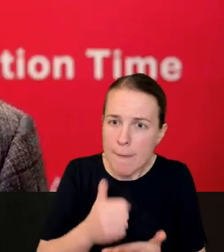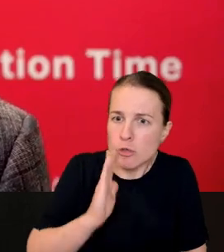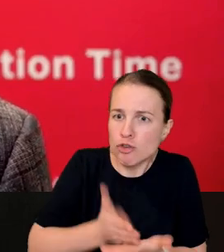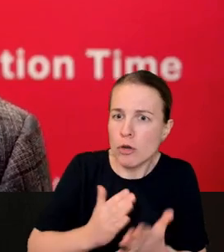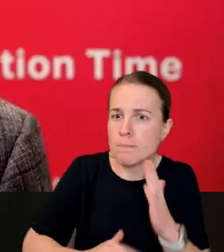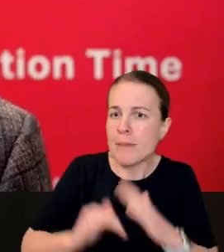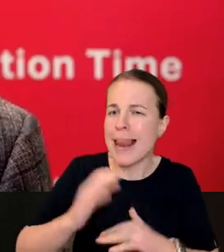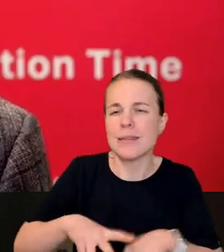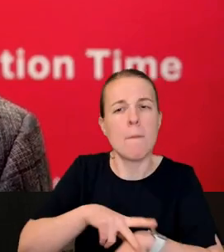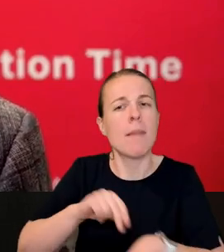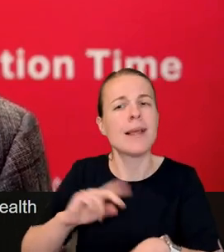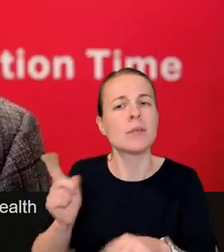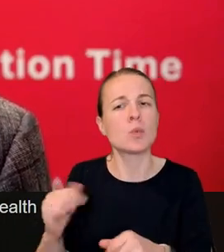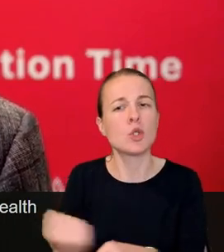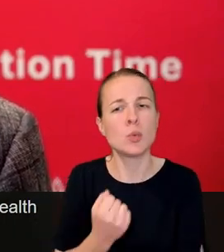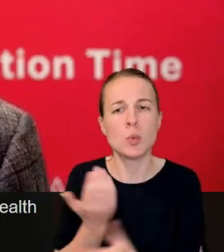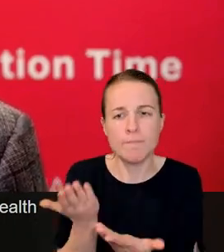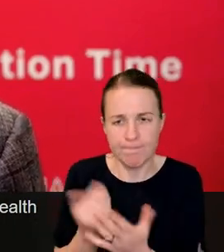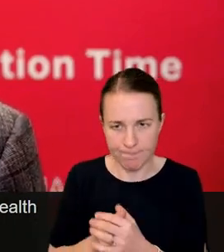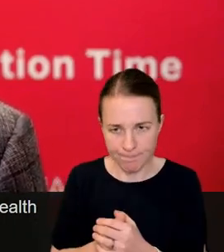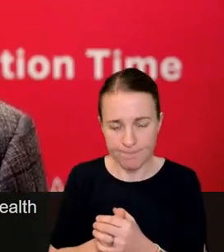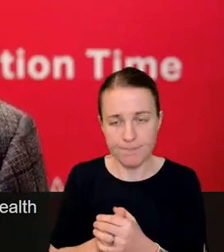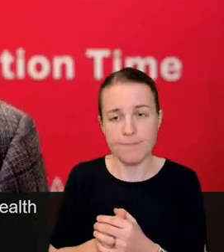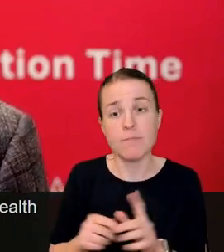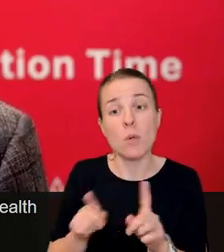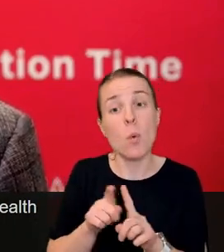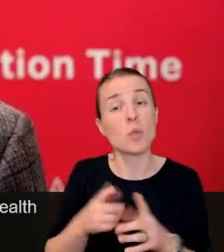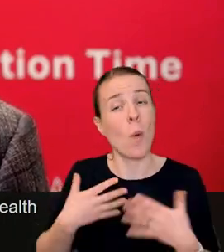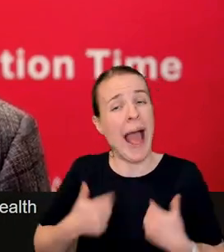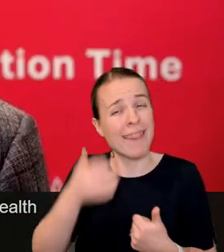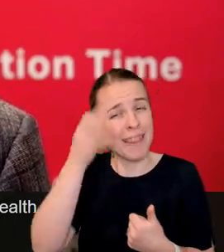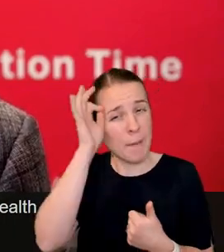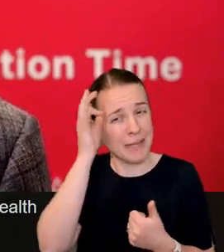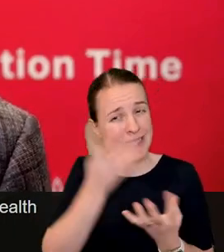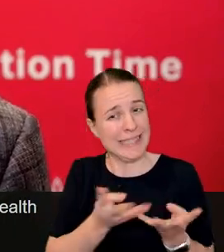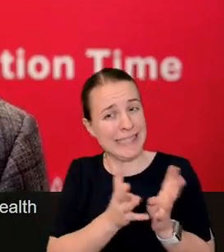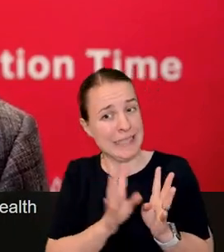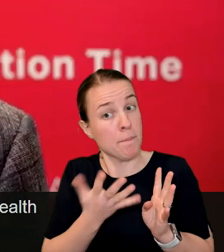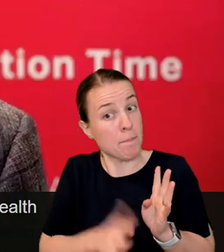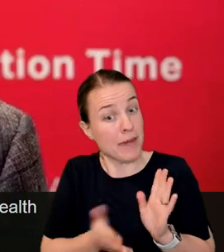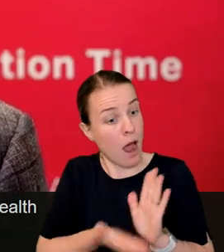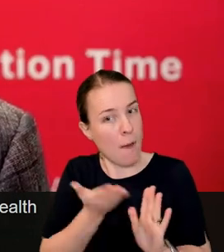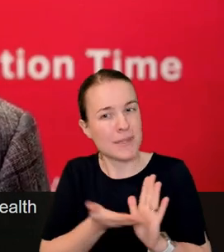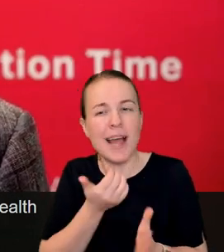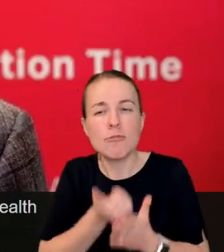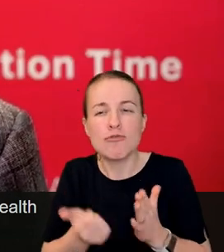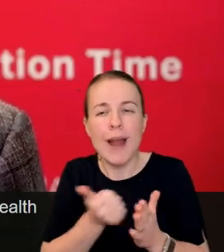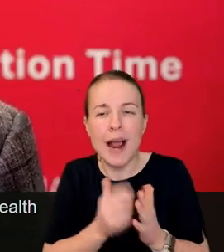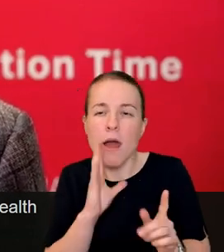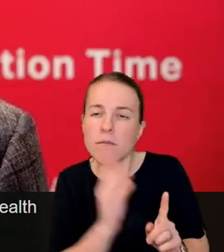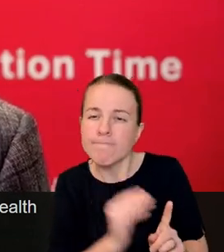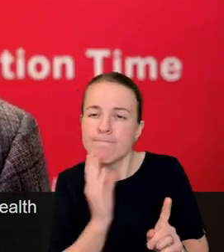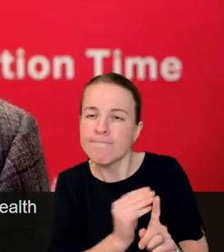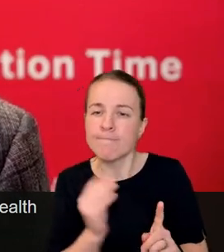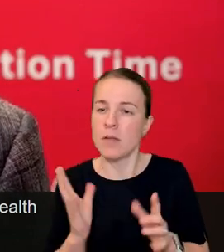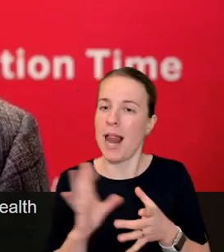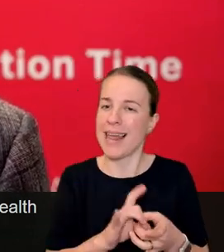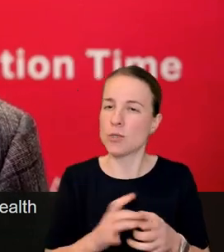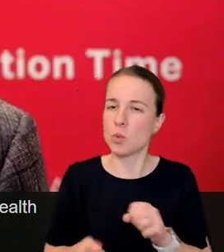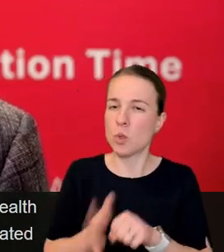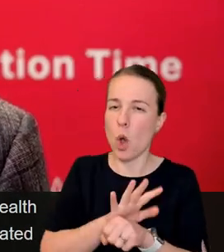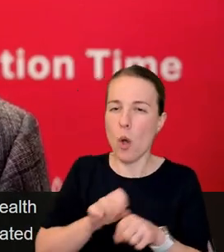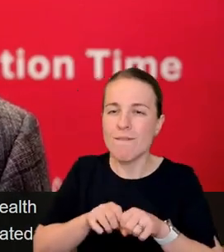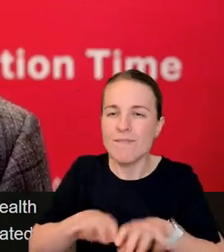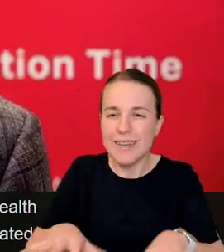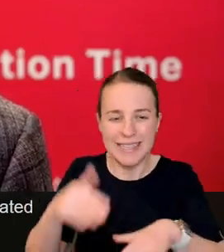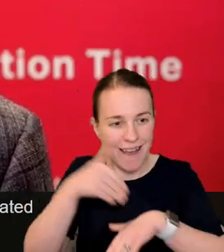regularly updated on the progress of the Omicron variant of COVID-19, and it also investigated the impact of